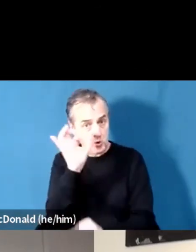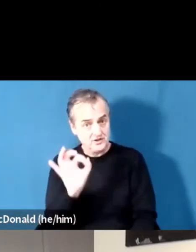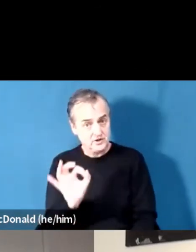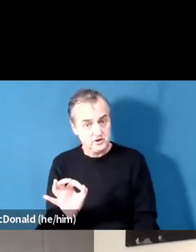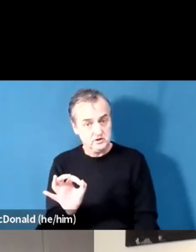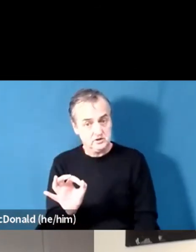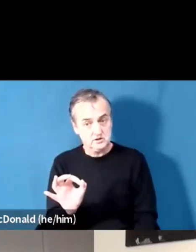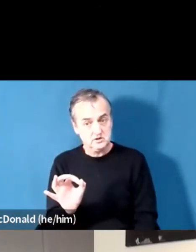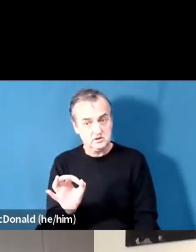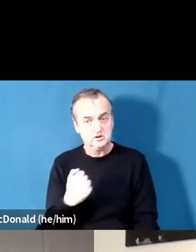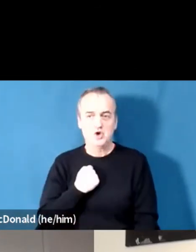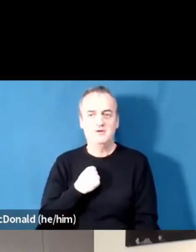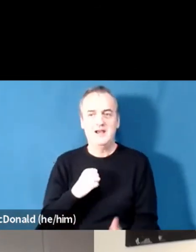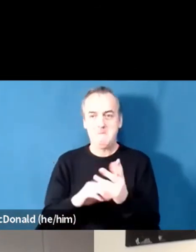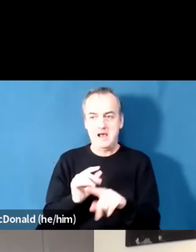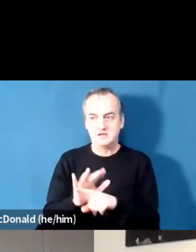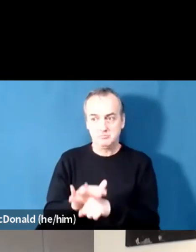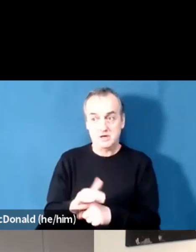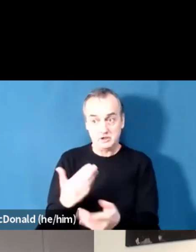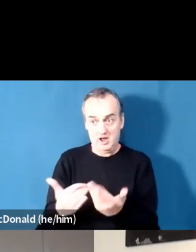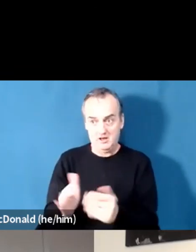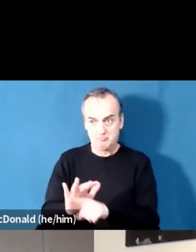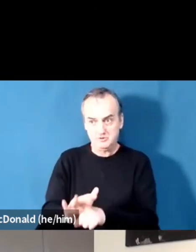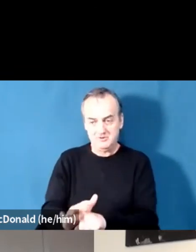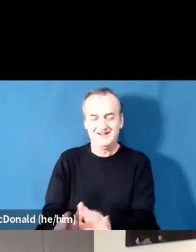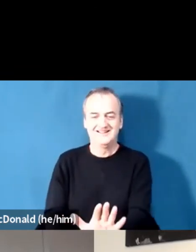Sorry, I put you on the spot there, Max. No pressure. No.